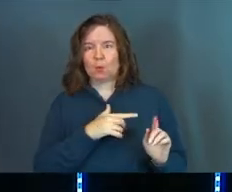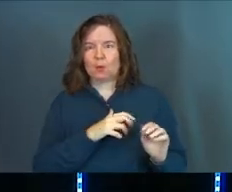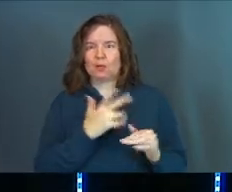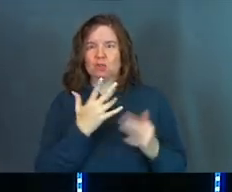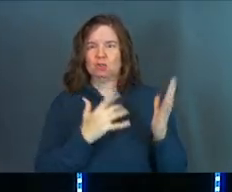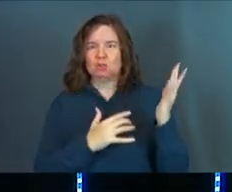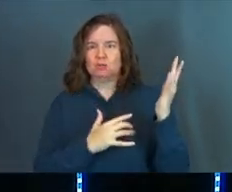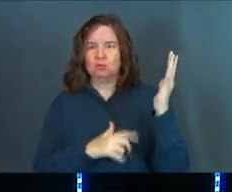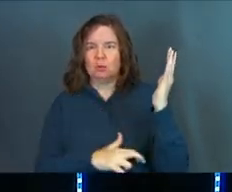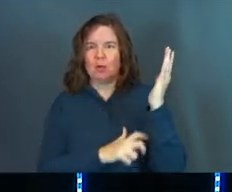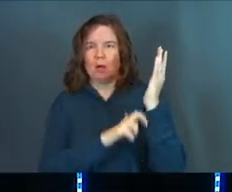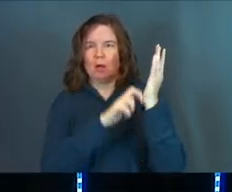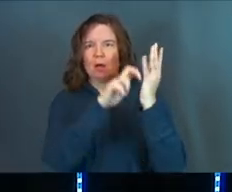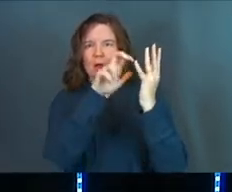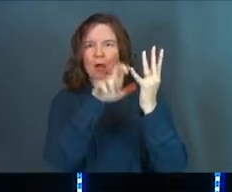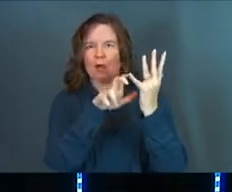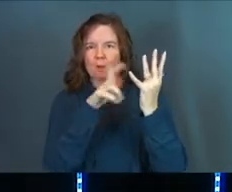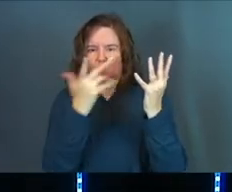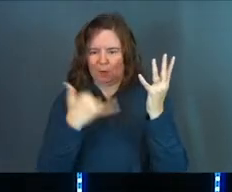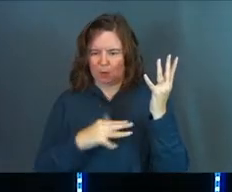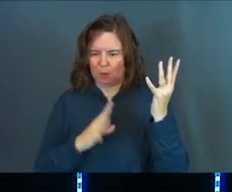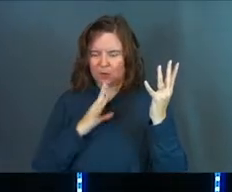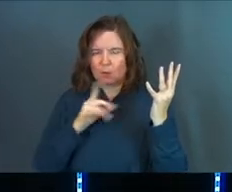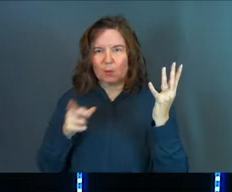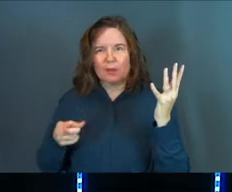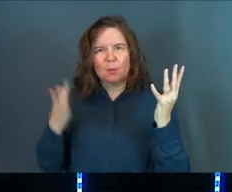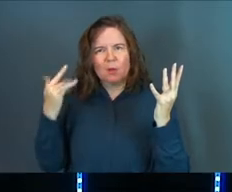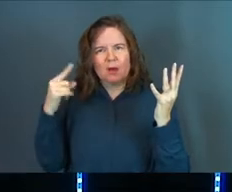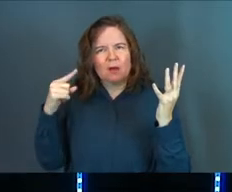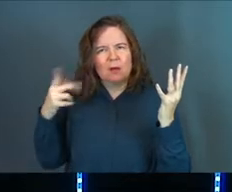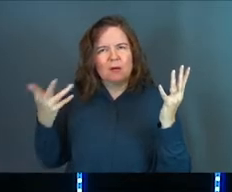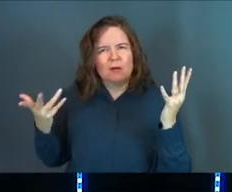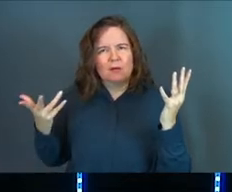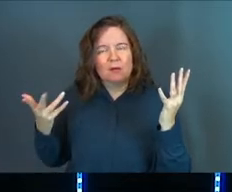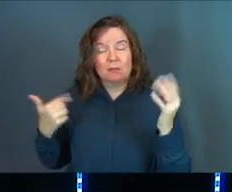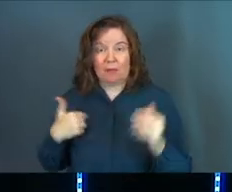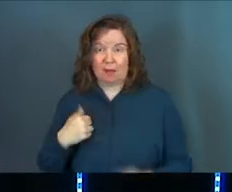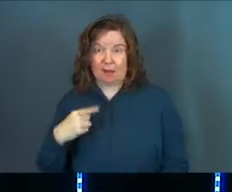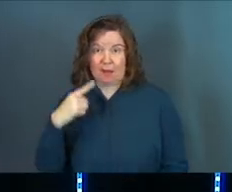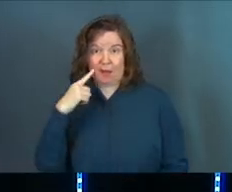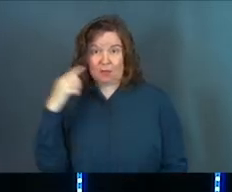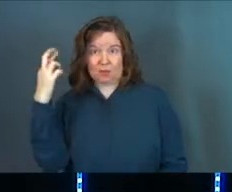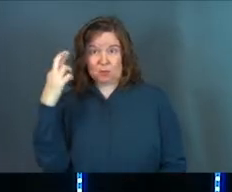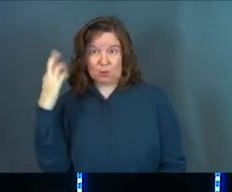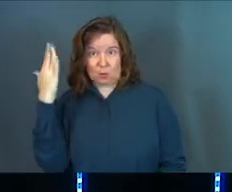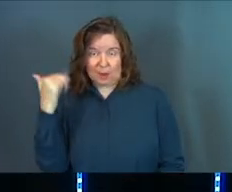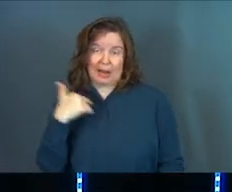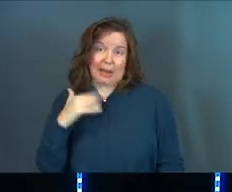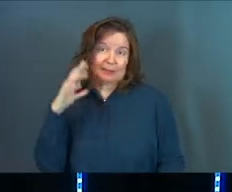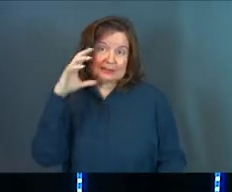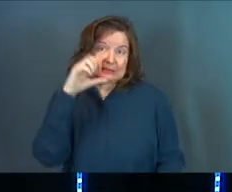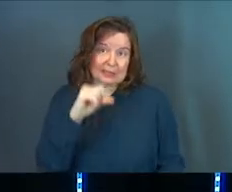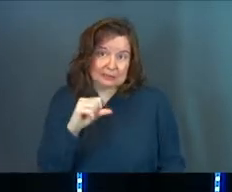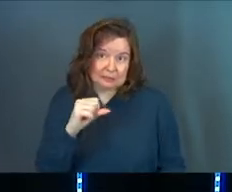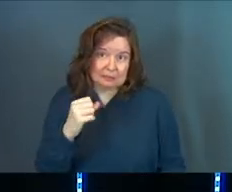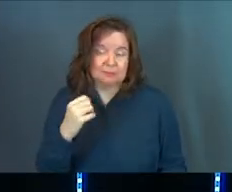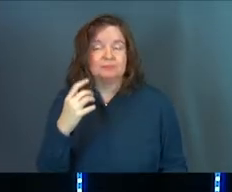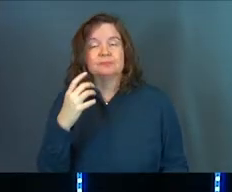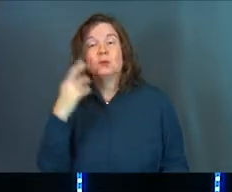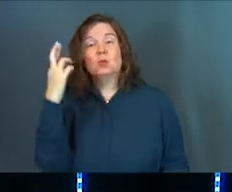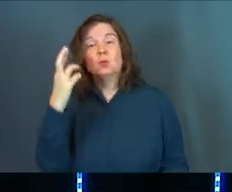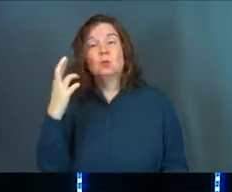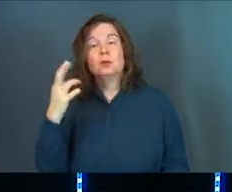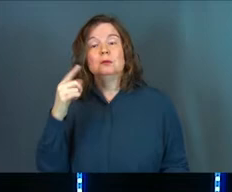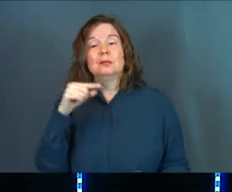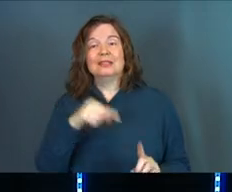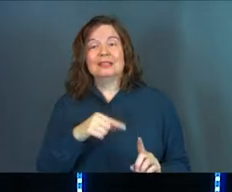climb a tree to see Jesus? Why would he even want to talk to Jesus? I think the reason is, I'm just guessing here, I'm guessing that the